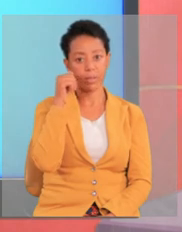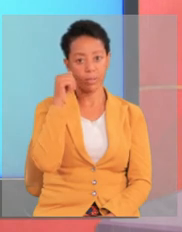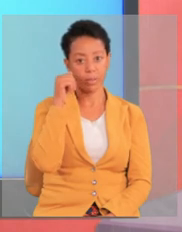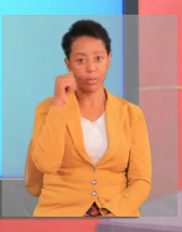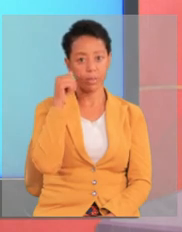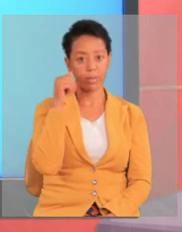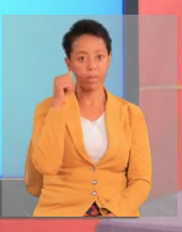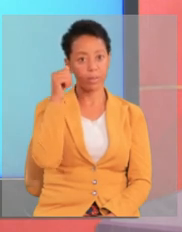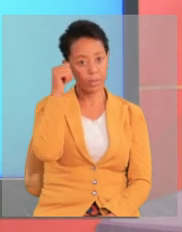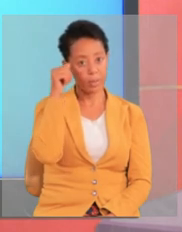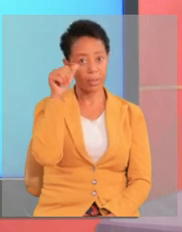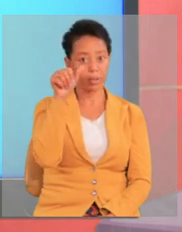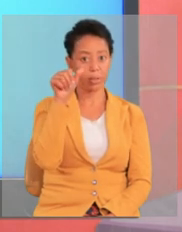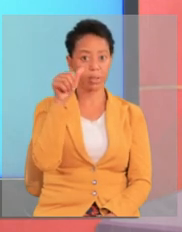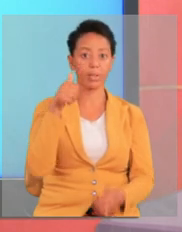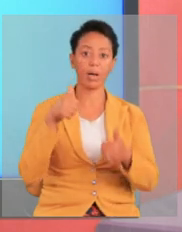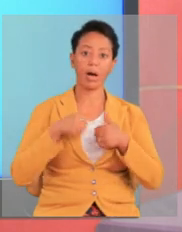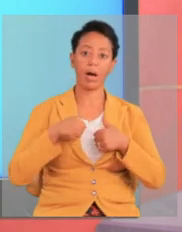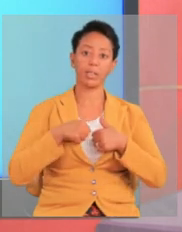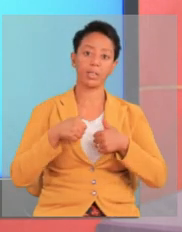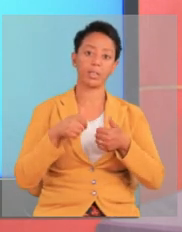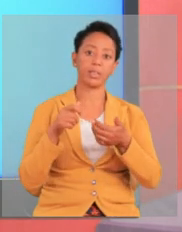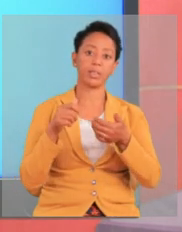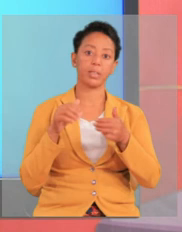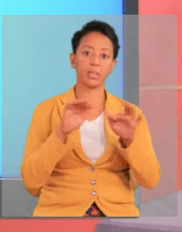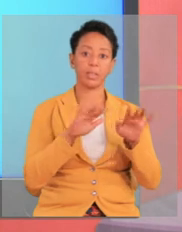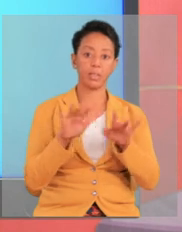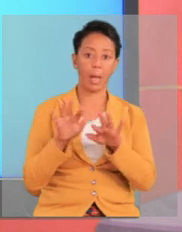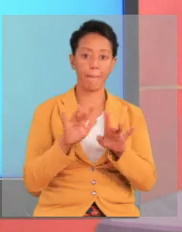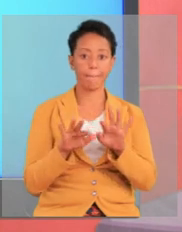The subject is already written here. Now, he has typed.